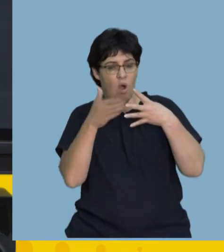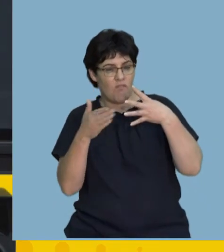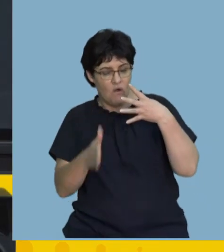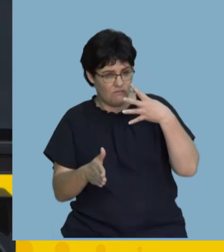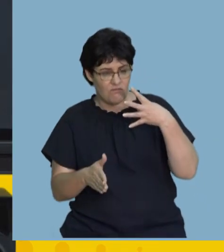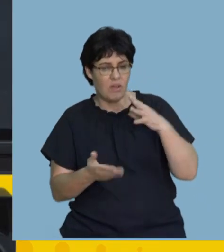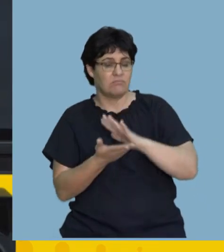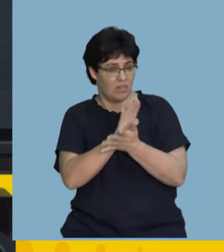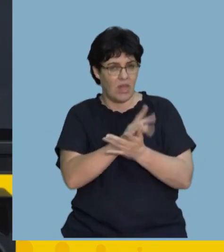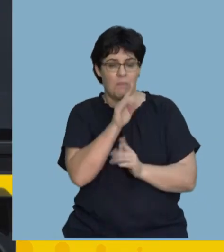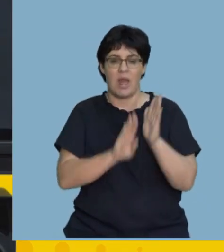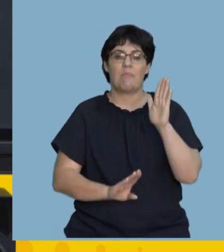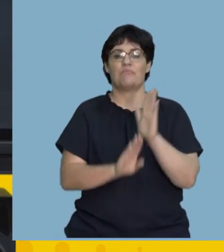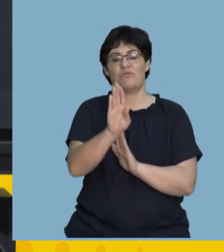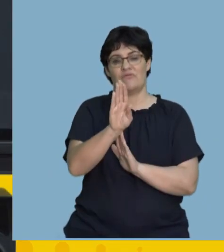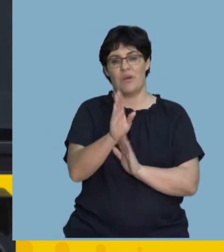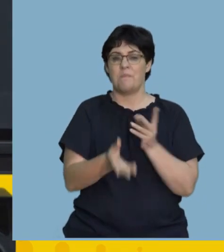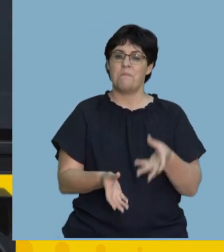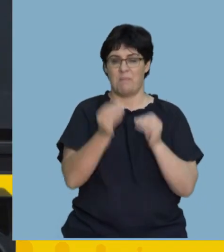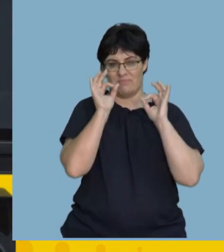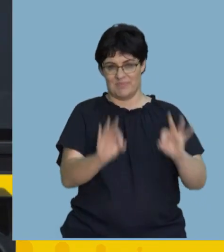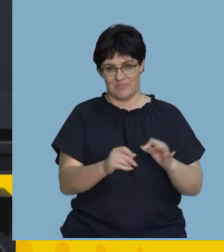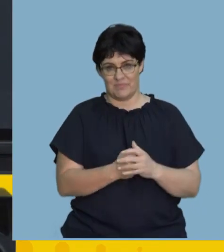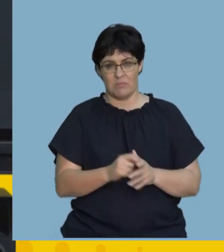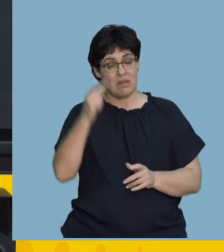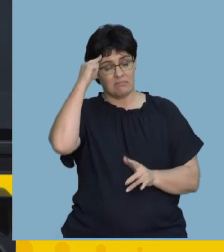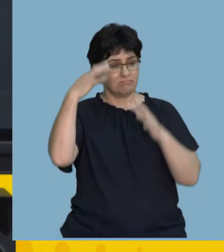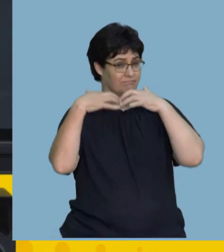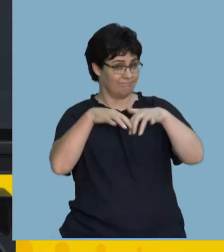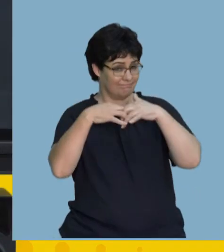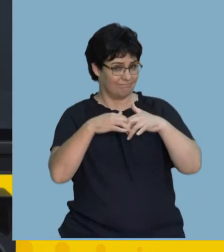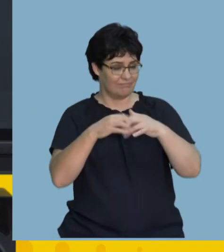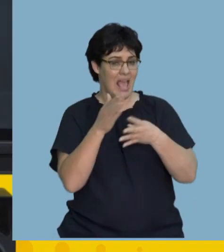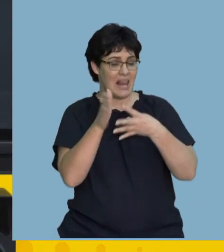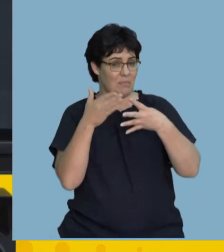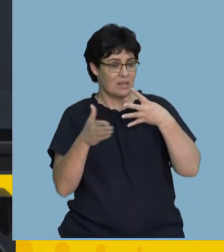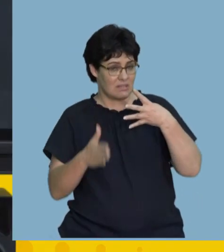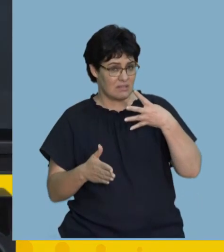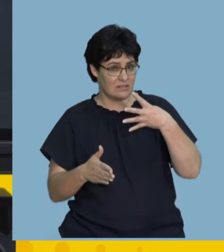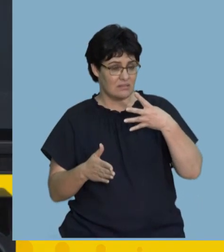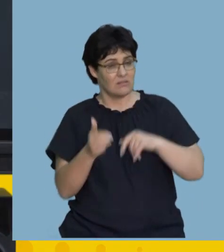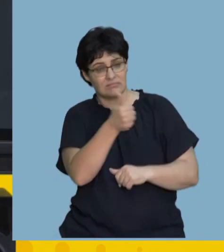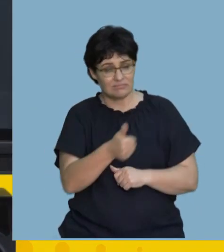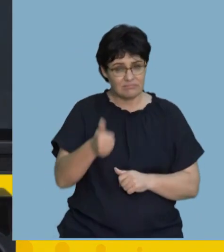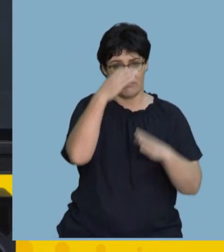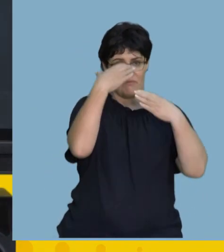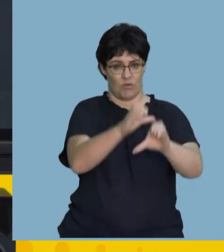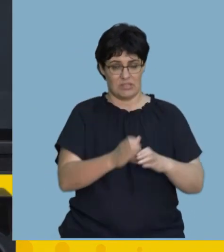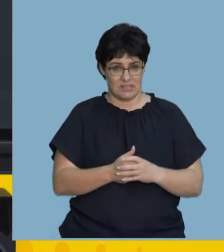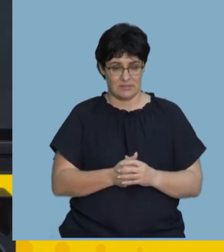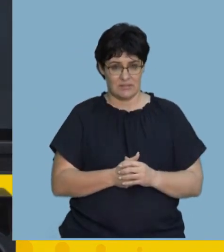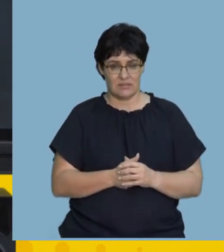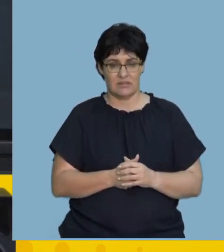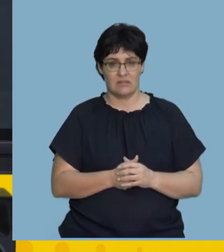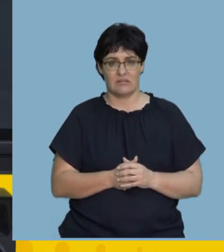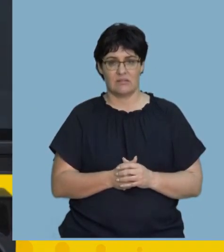the destructors, you improve your chances of getting it correct. But the thinking behind elimination is our main focus in this case,